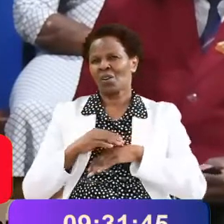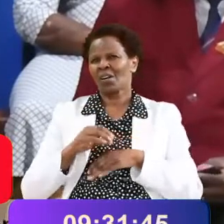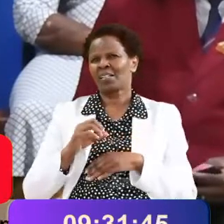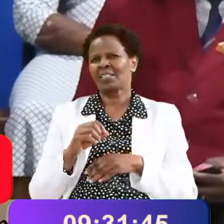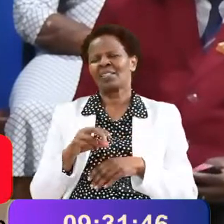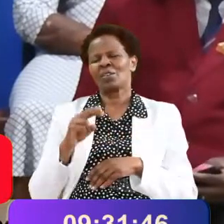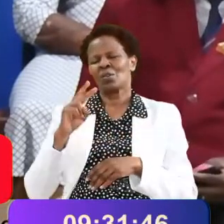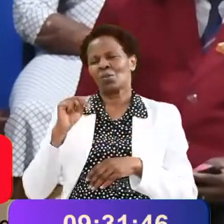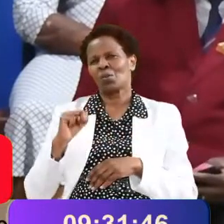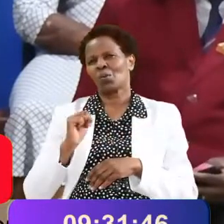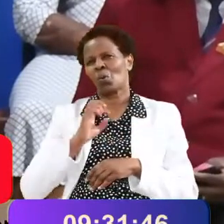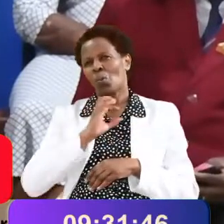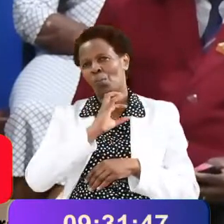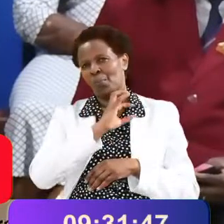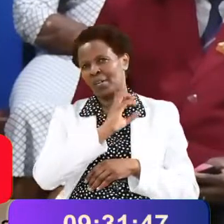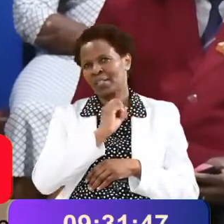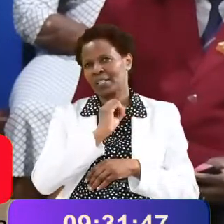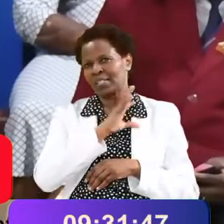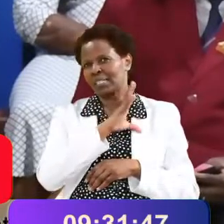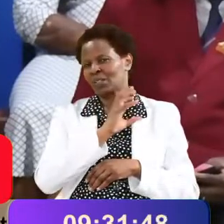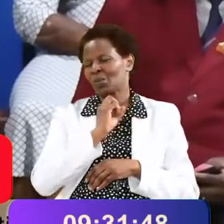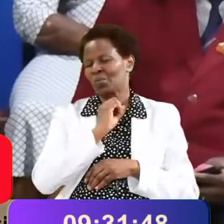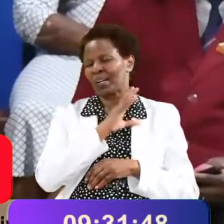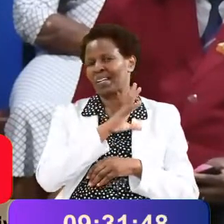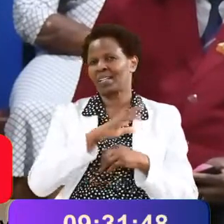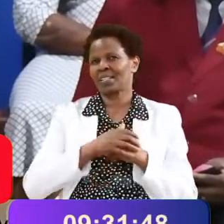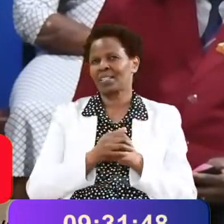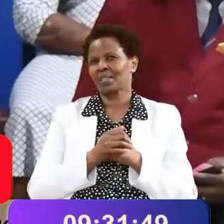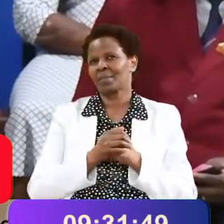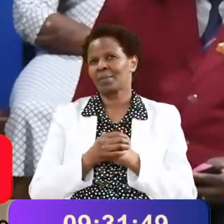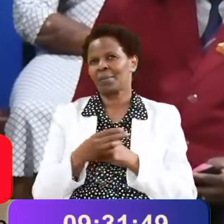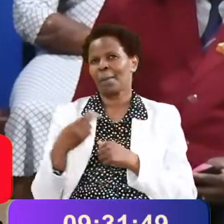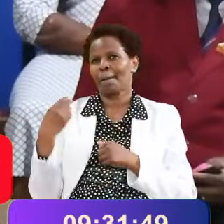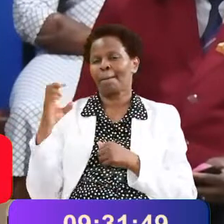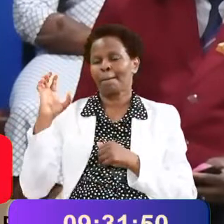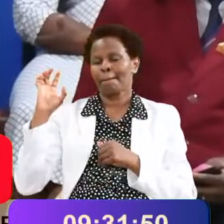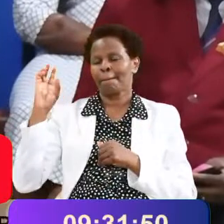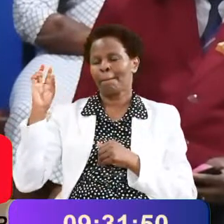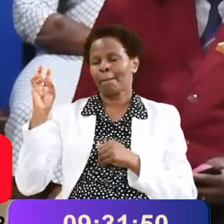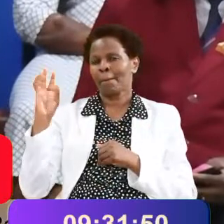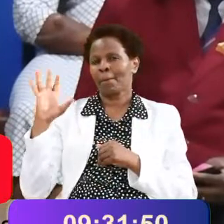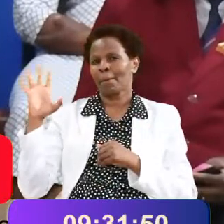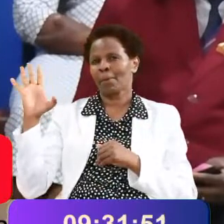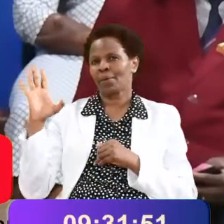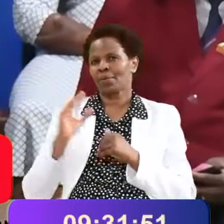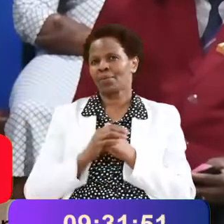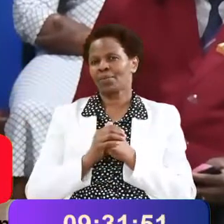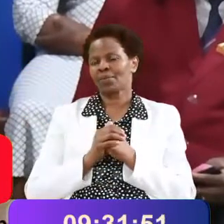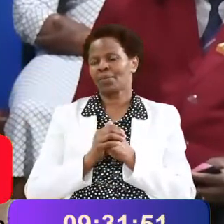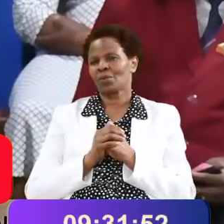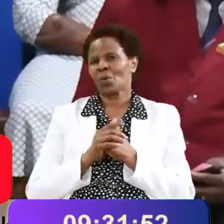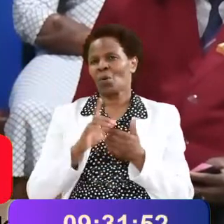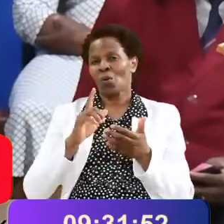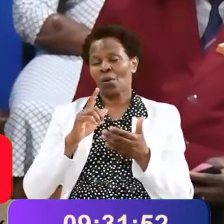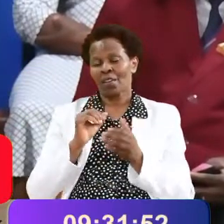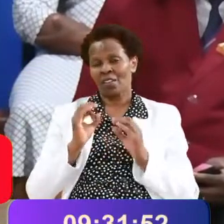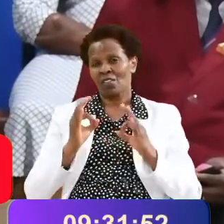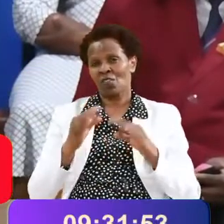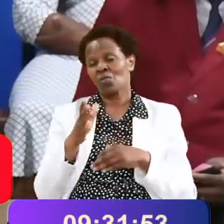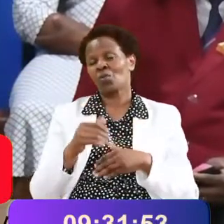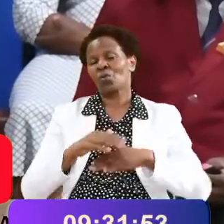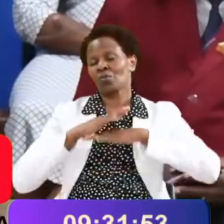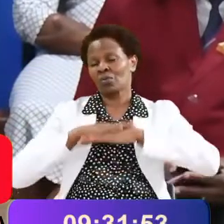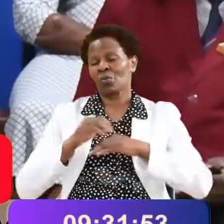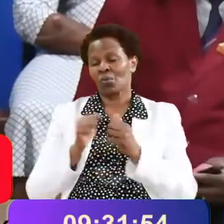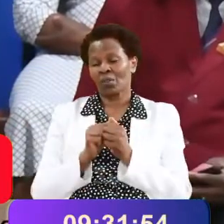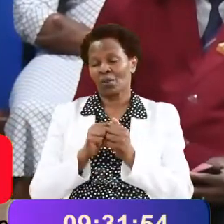Because as the Bible has said in Hebrews 13 and verse 5, be content as with what you have, then there will be no